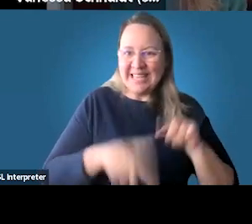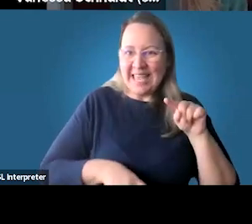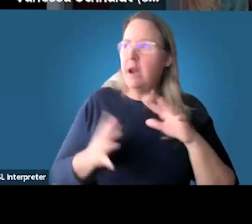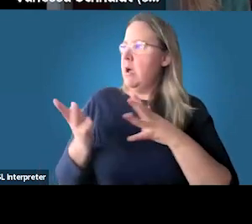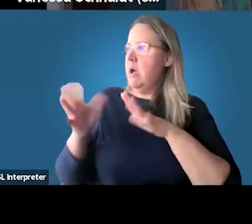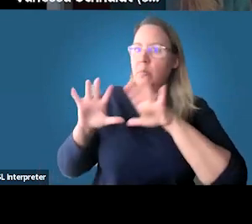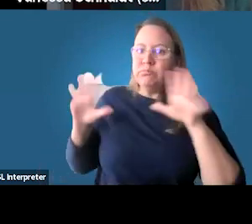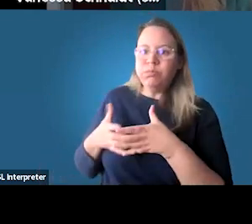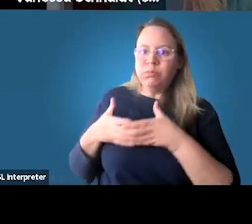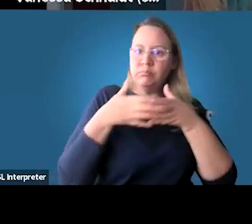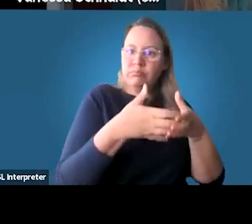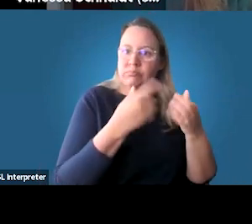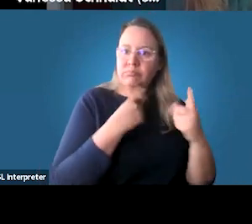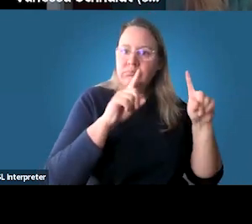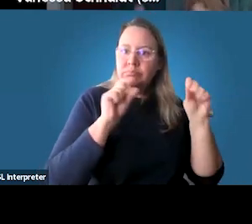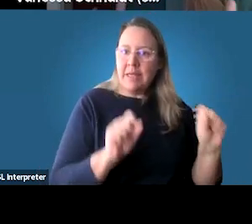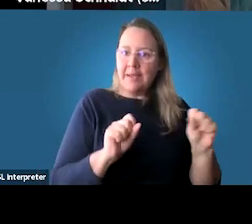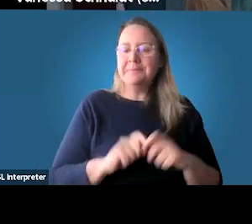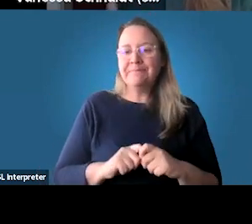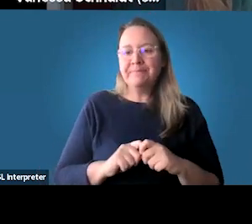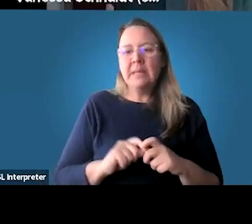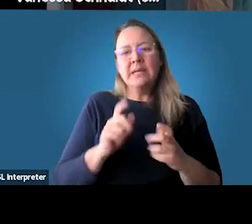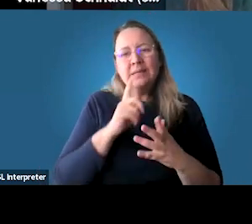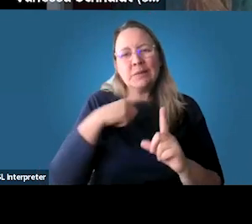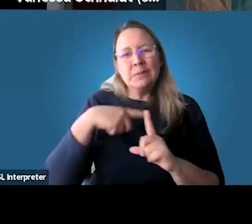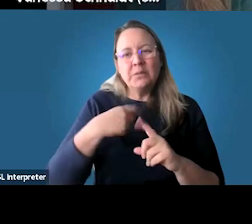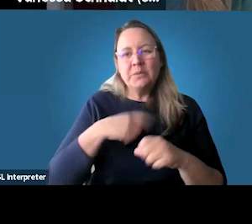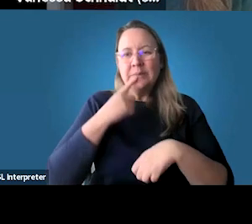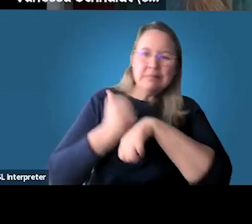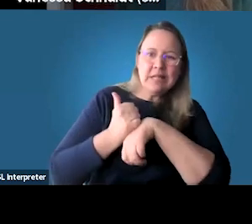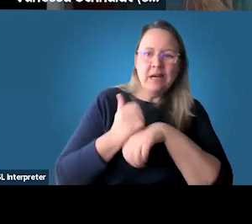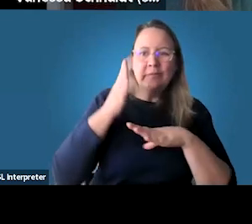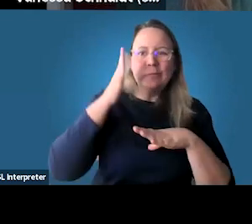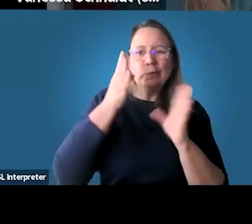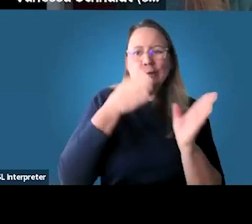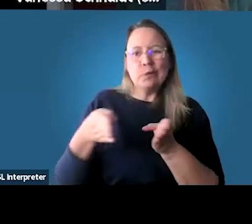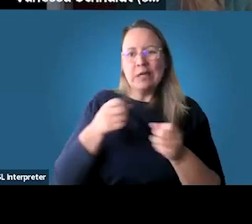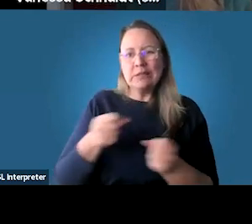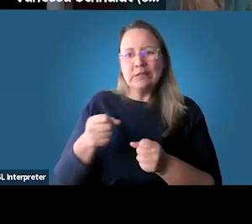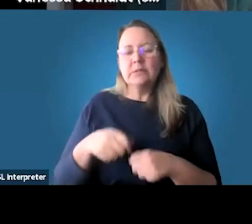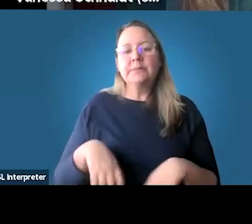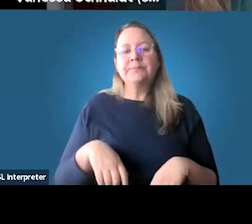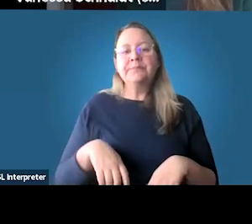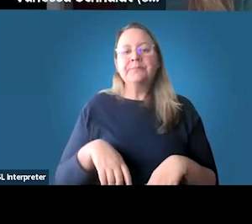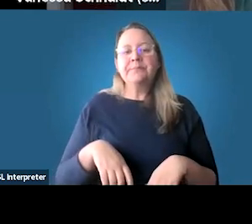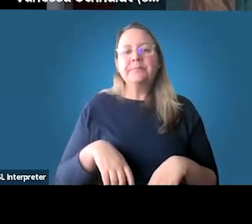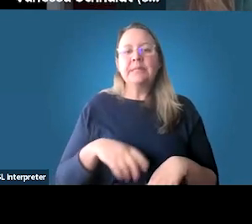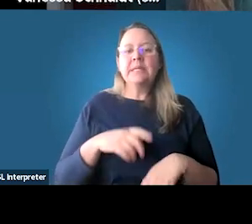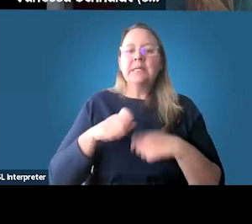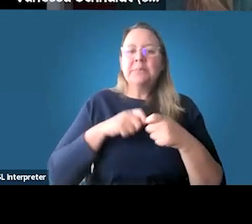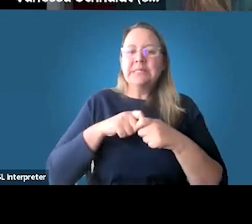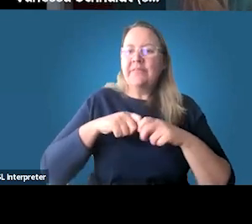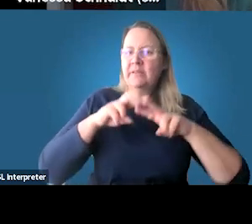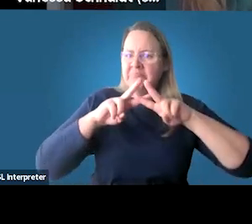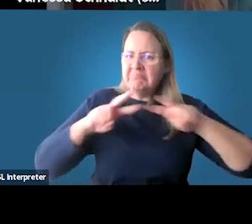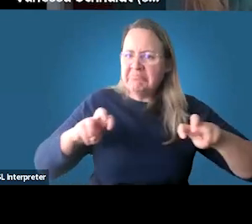The second benefit of evaluation is to set future strategy. Quantitative and qualitative insights give you